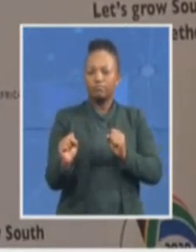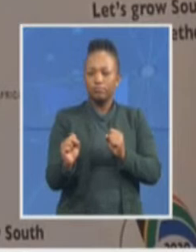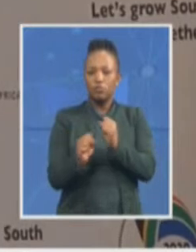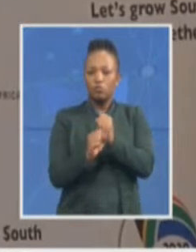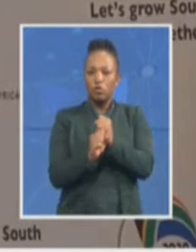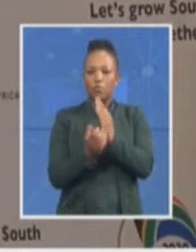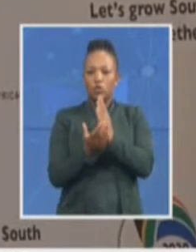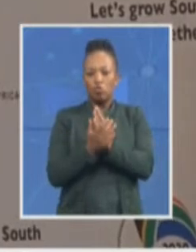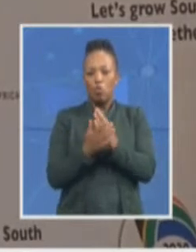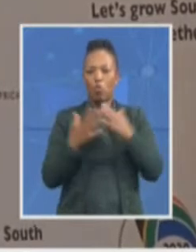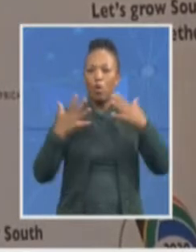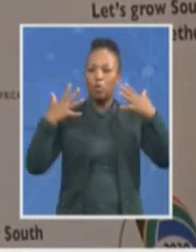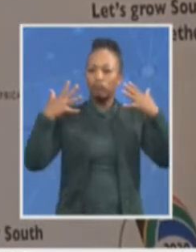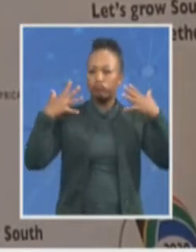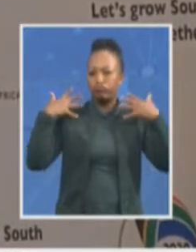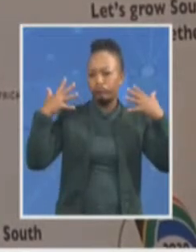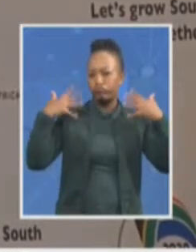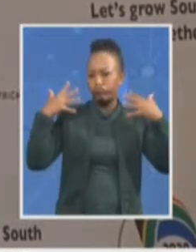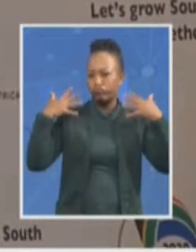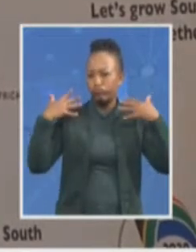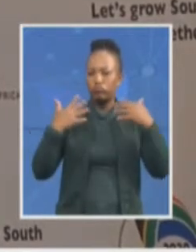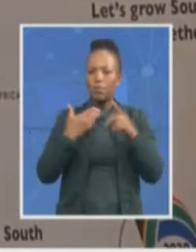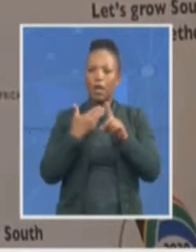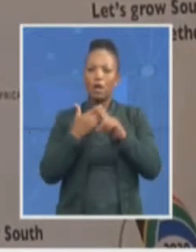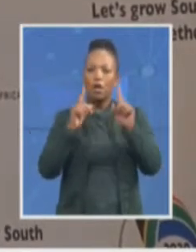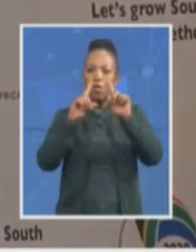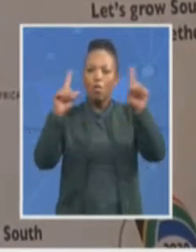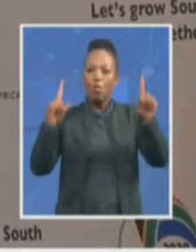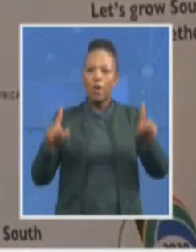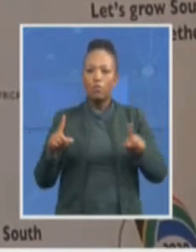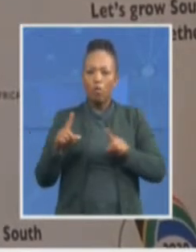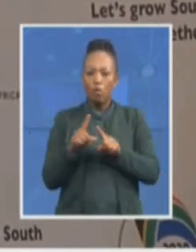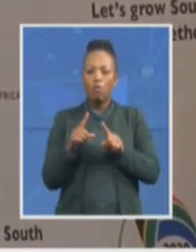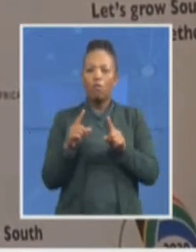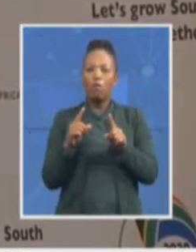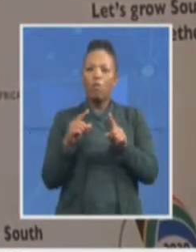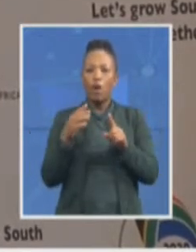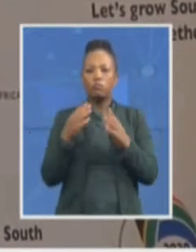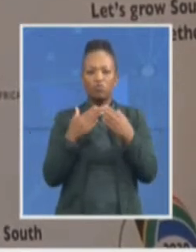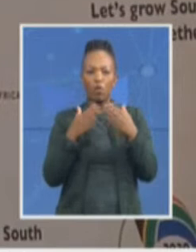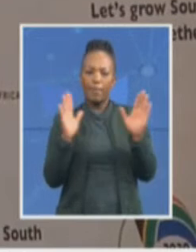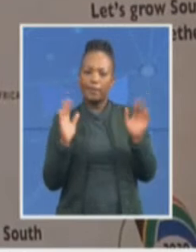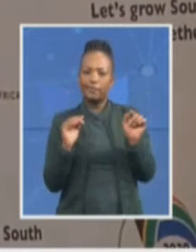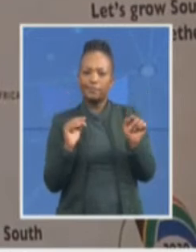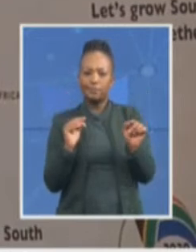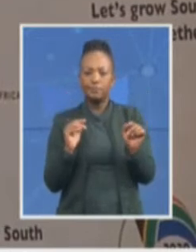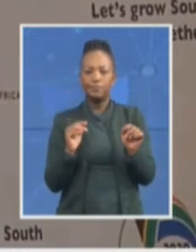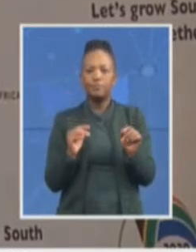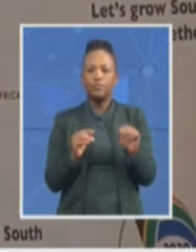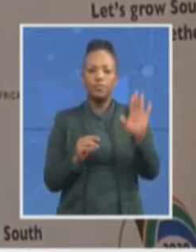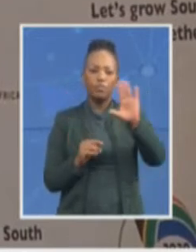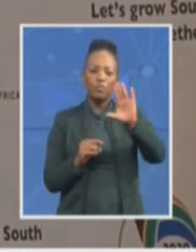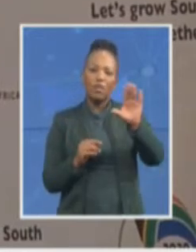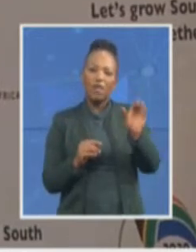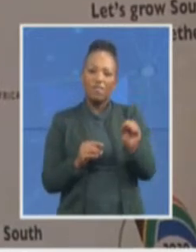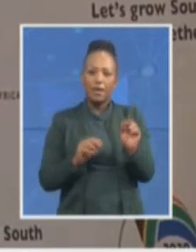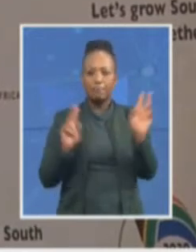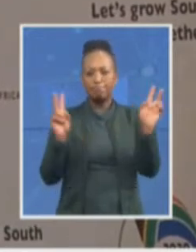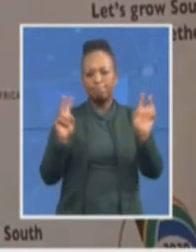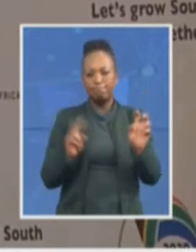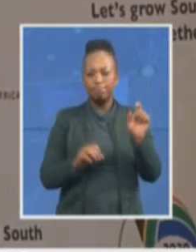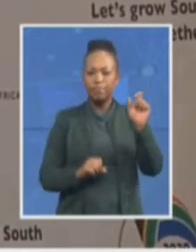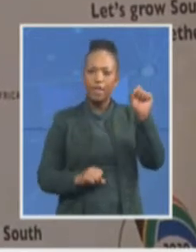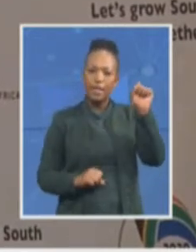windows. On the Africa Energy Indaba, Cabinet welcomed the successful